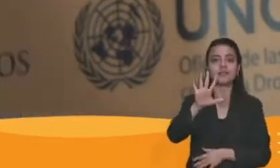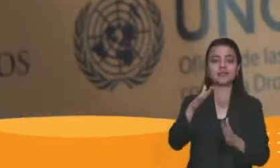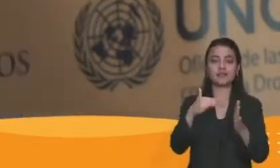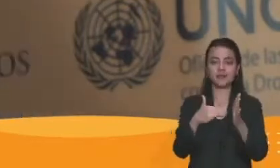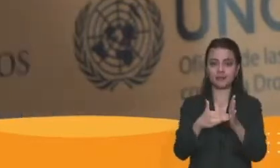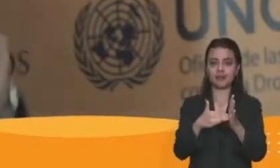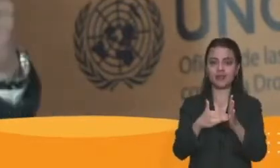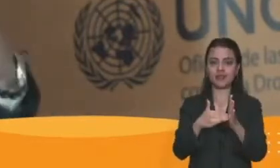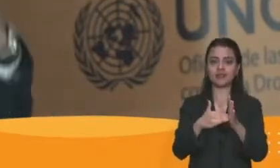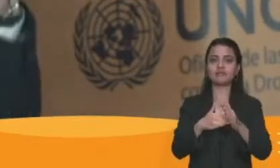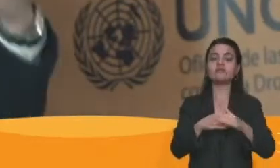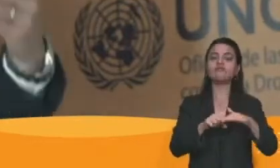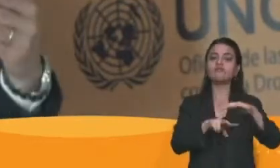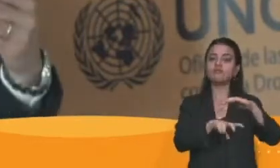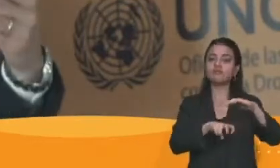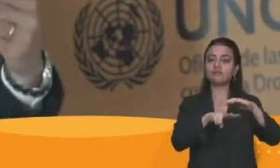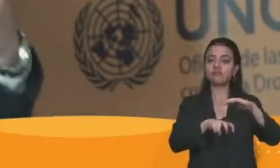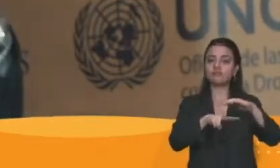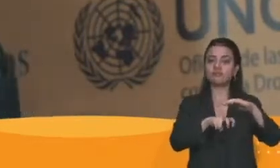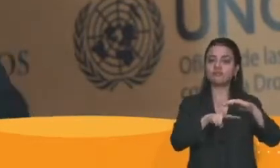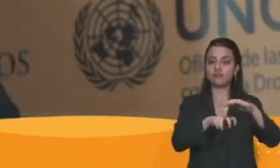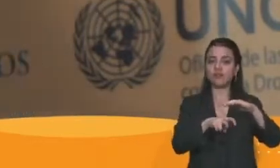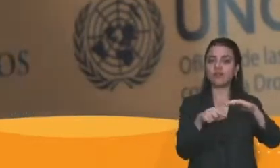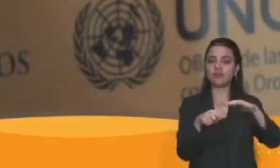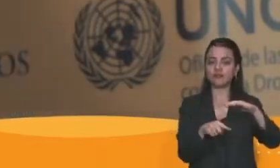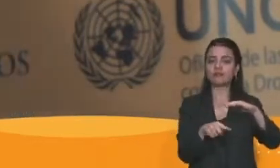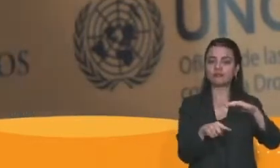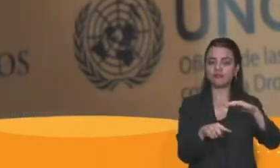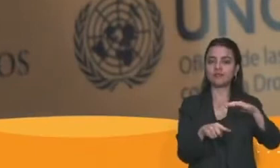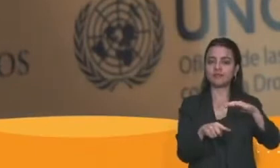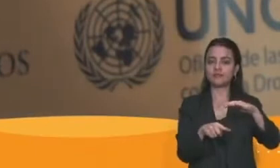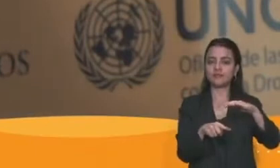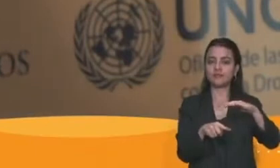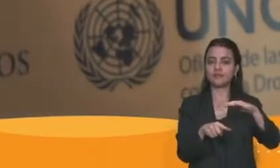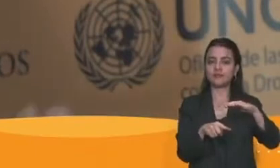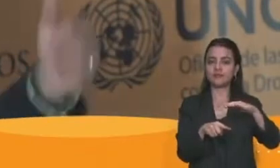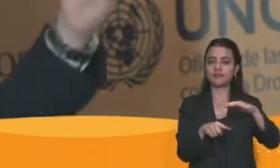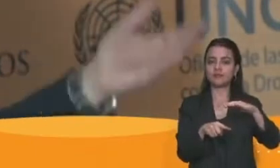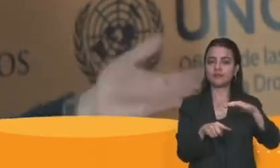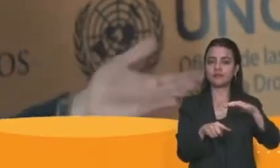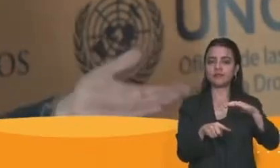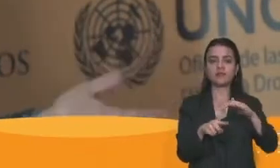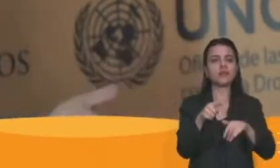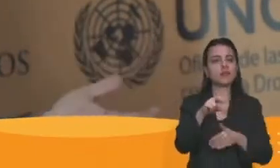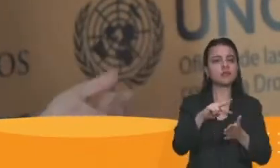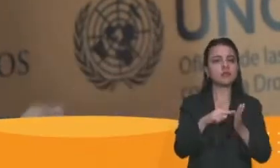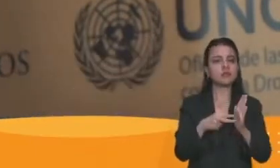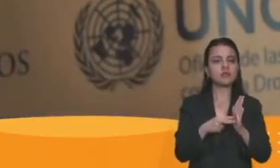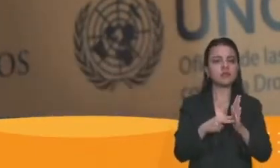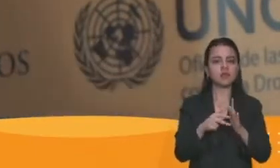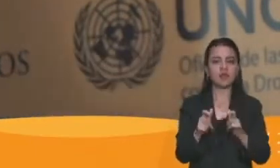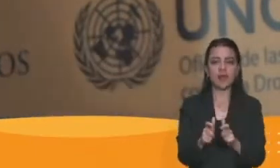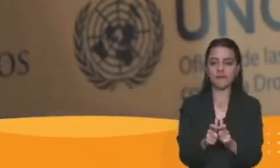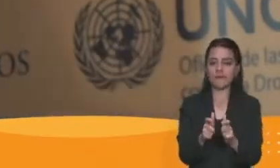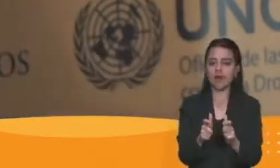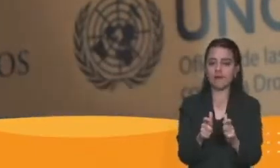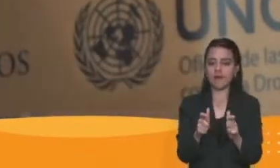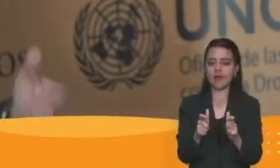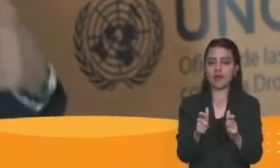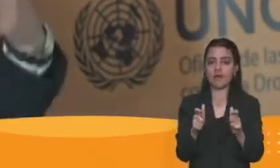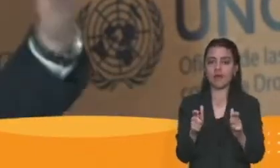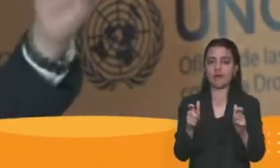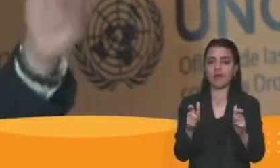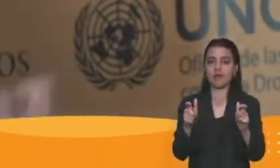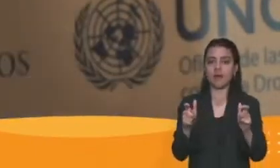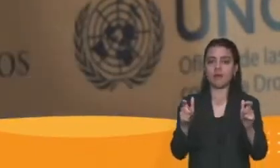been trained, and out of all these 98,000 hectares, we still continue to have a majority, an area that's